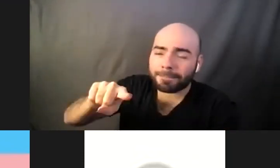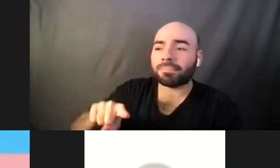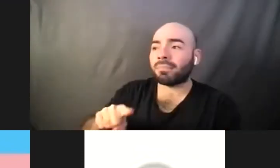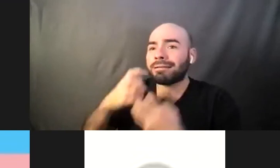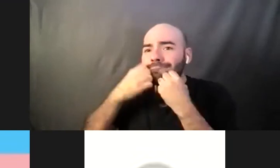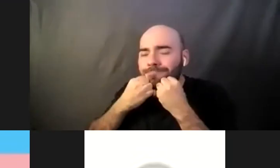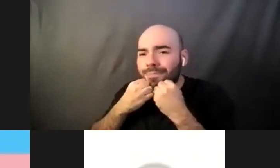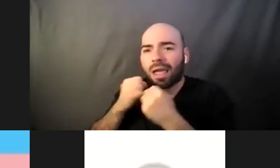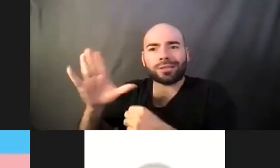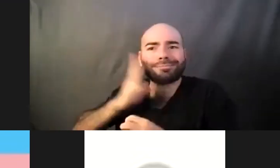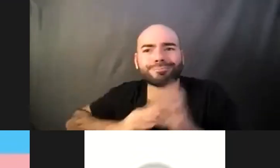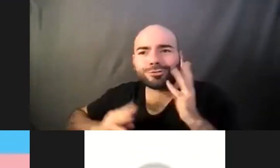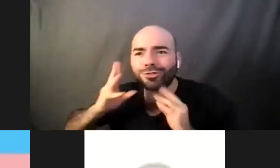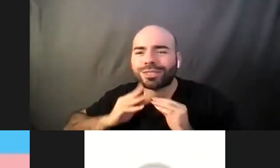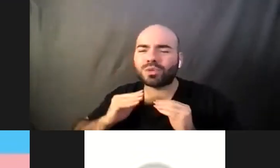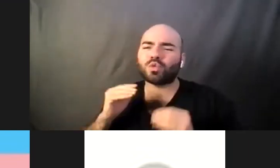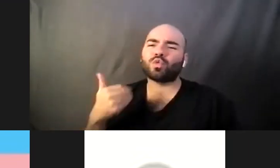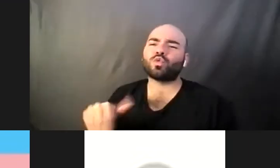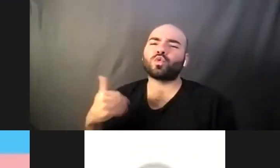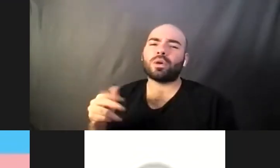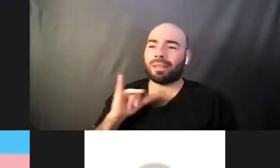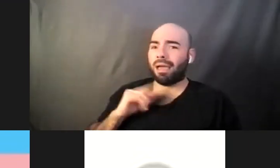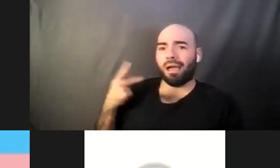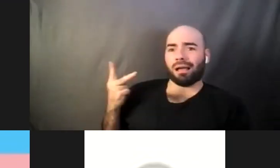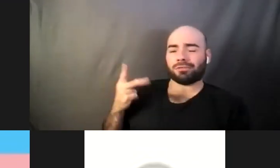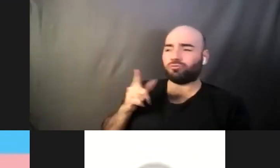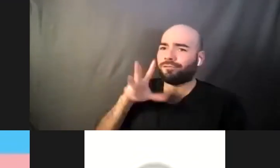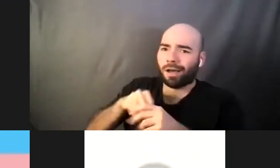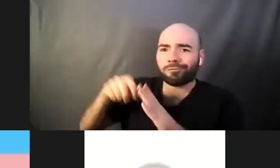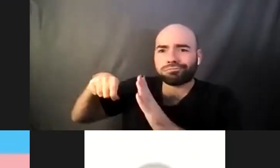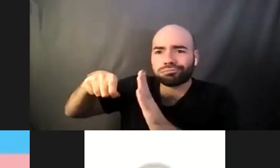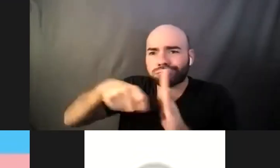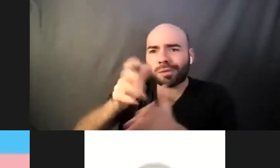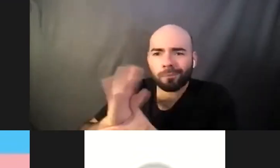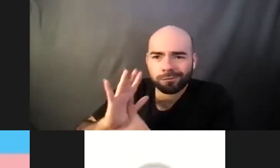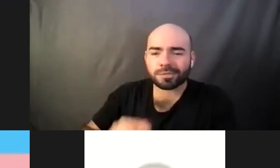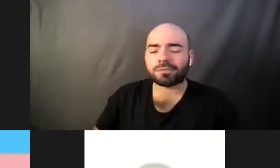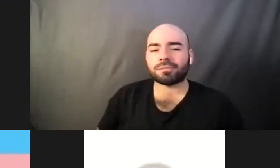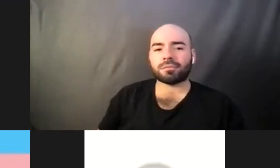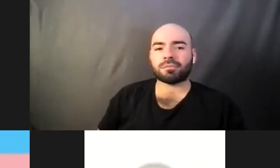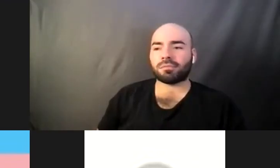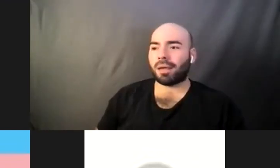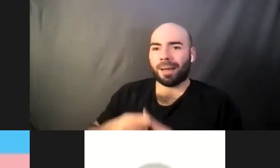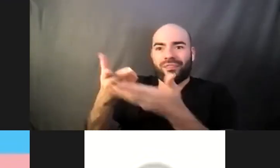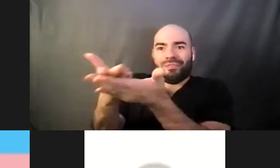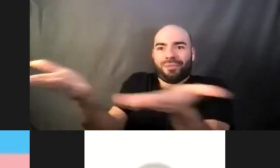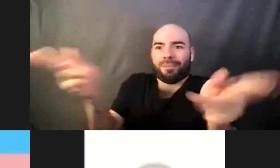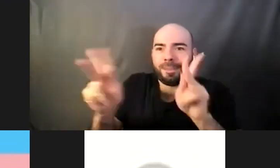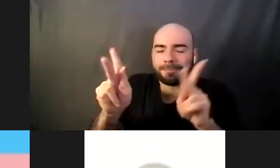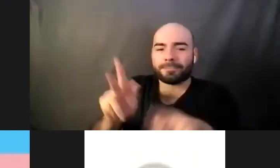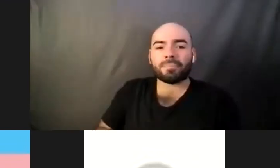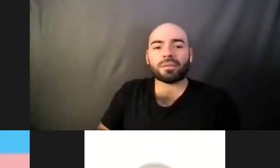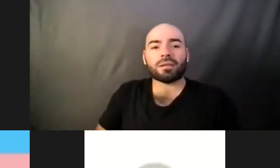through. And, you know, people like us who make movies about them, or people like y'all that program them in